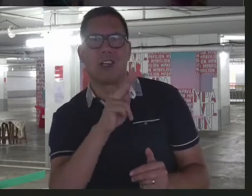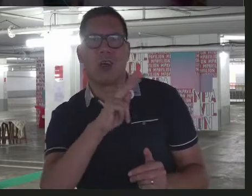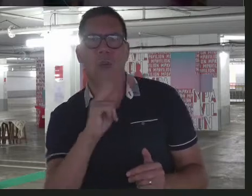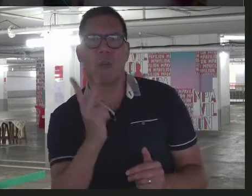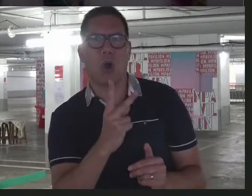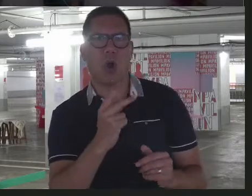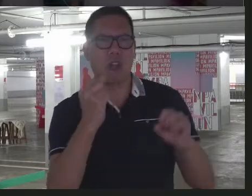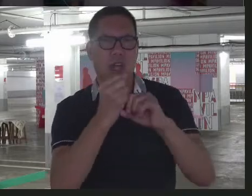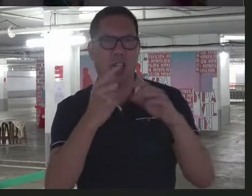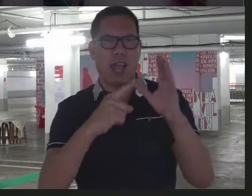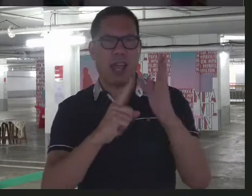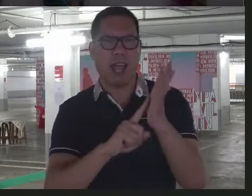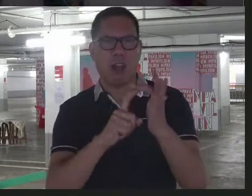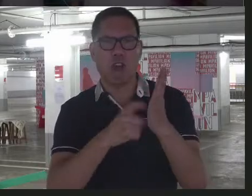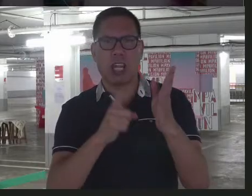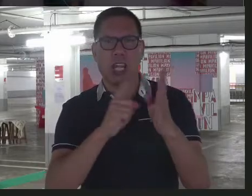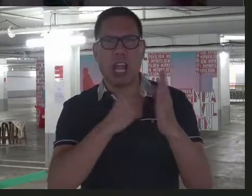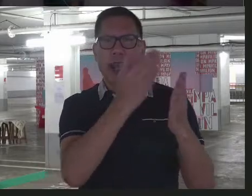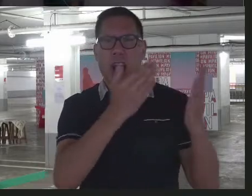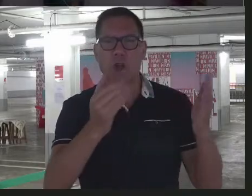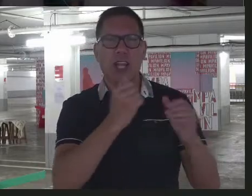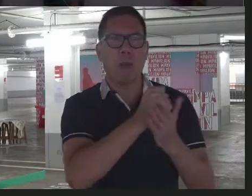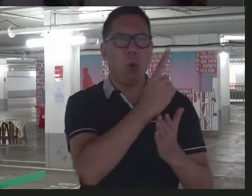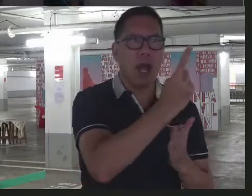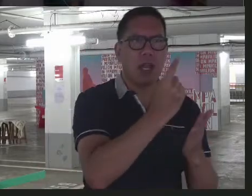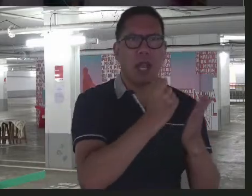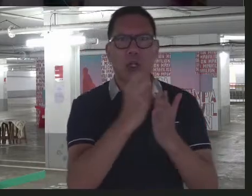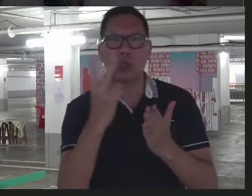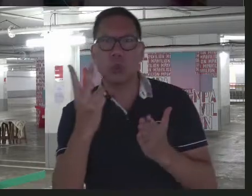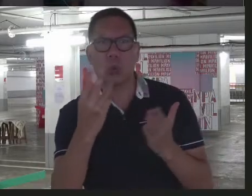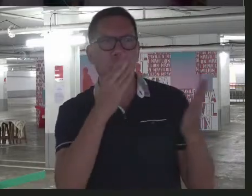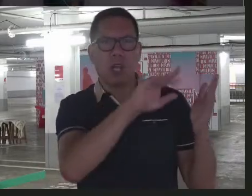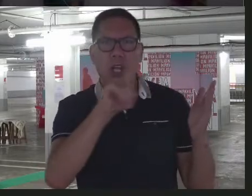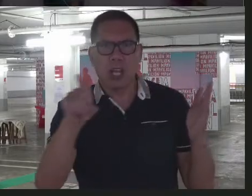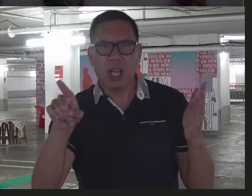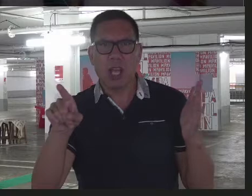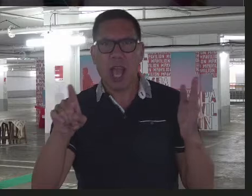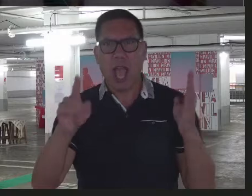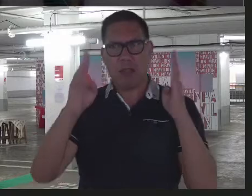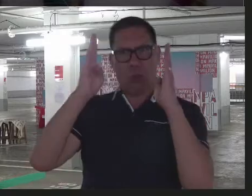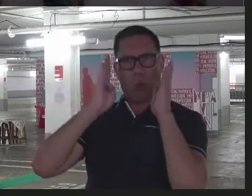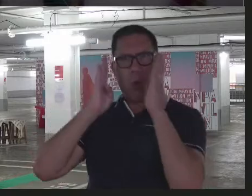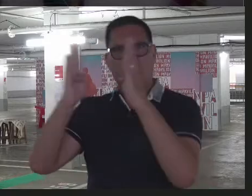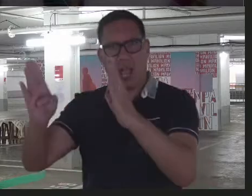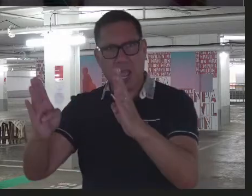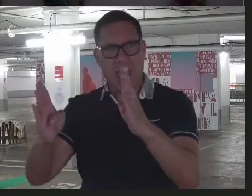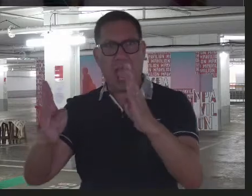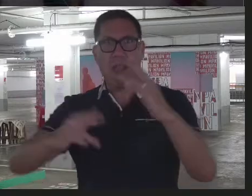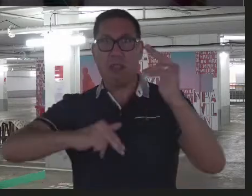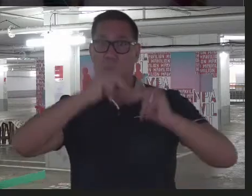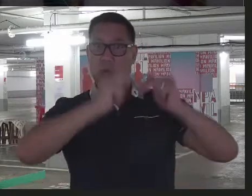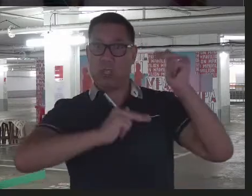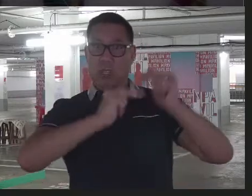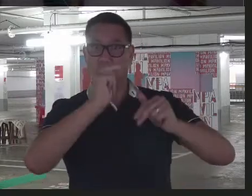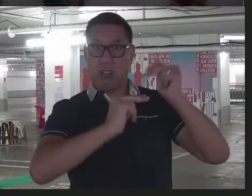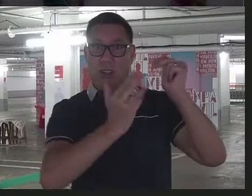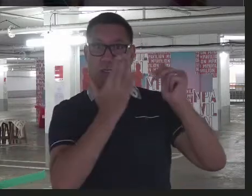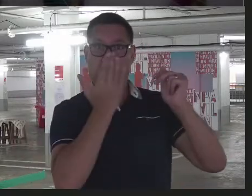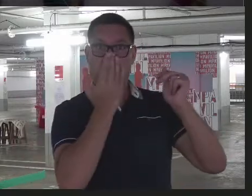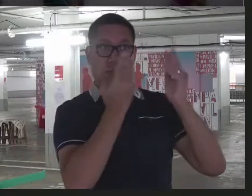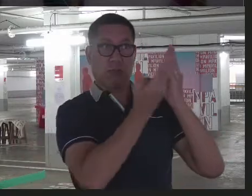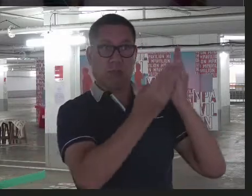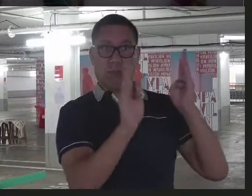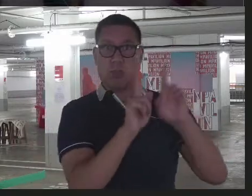Gallery 1 and 2, and then the facade and the hallway. So there's lots to